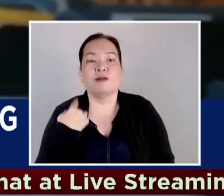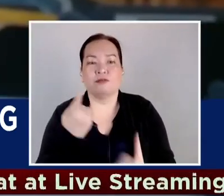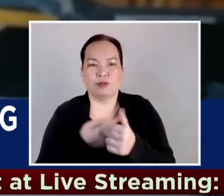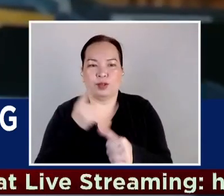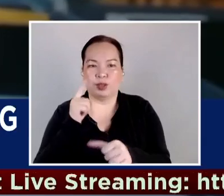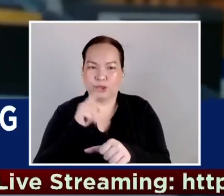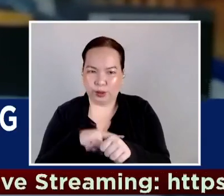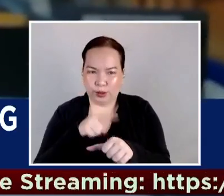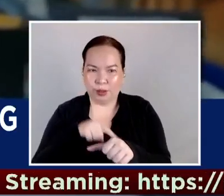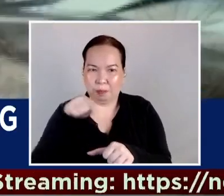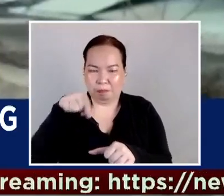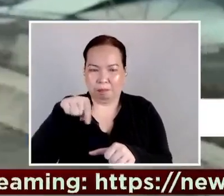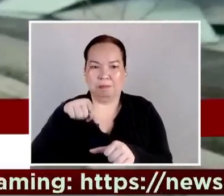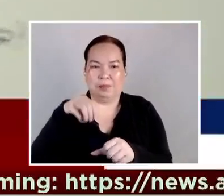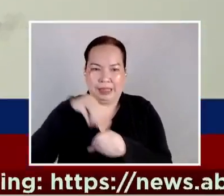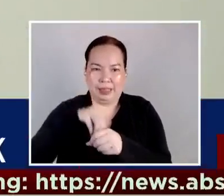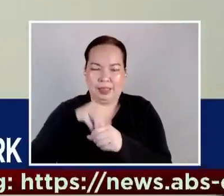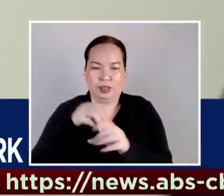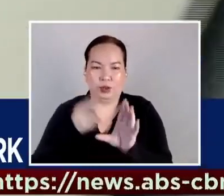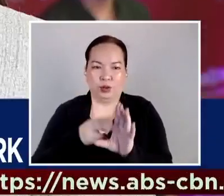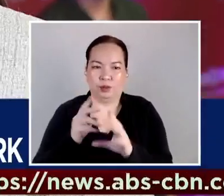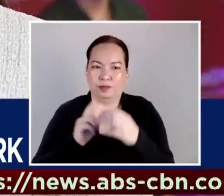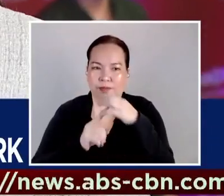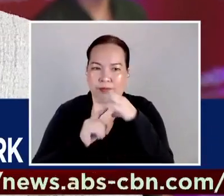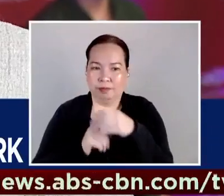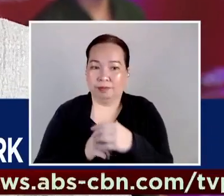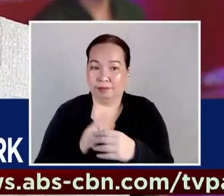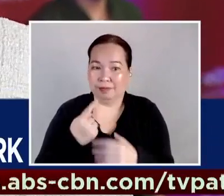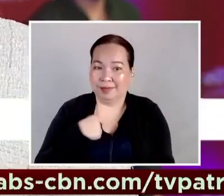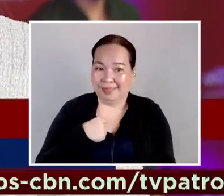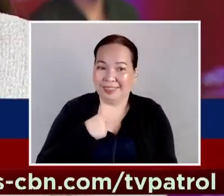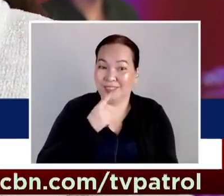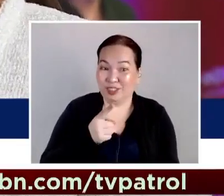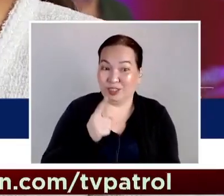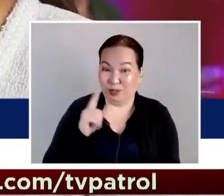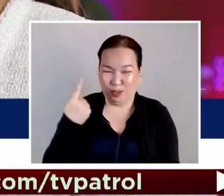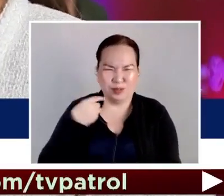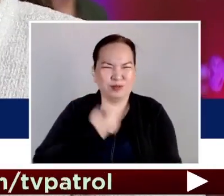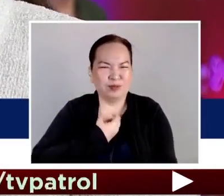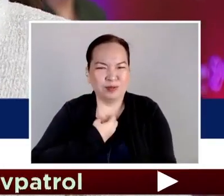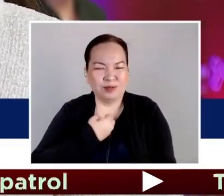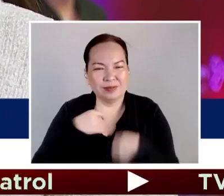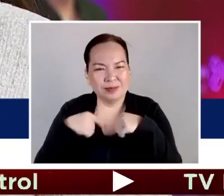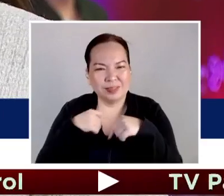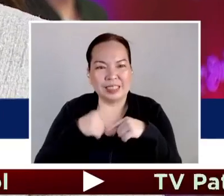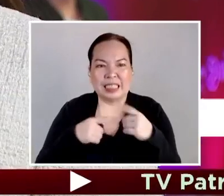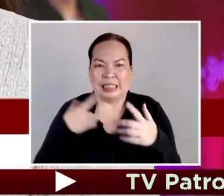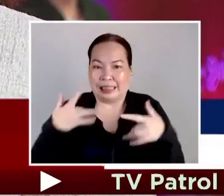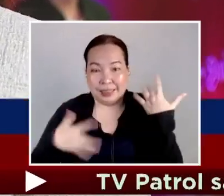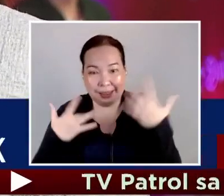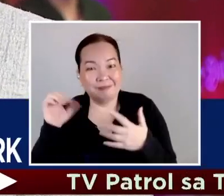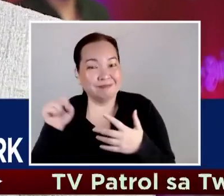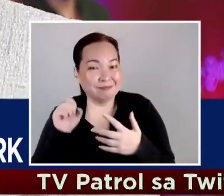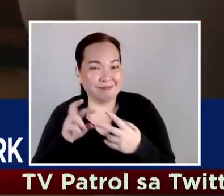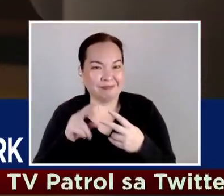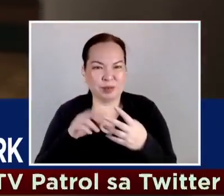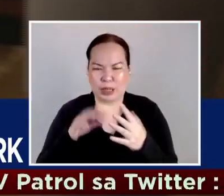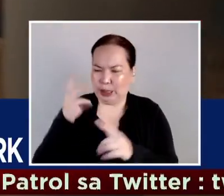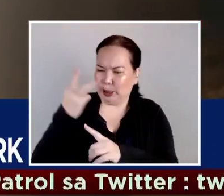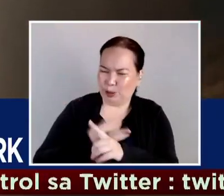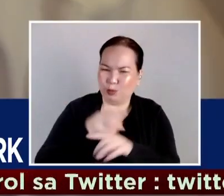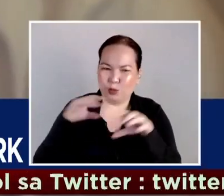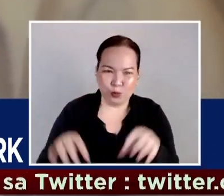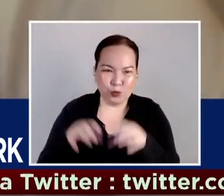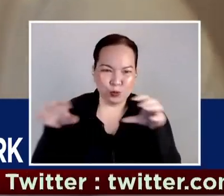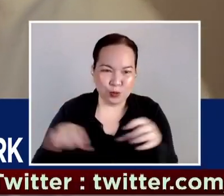bilang kapamilya. First of all, nervous before I am actually excited kasi syempre pinagtrabahuan namin ito for like 6 months and